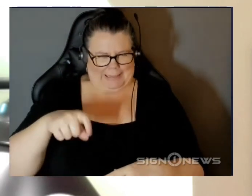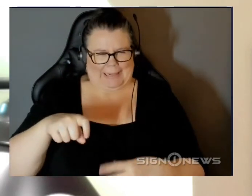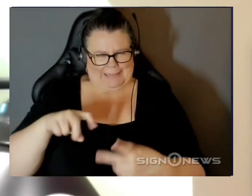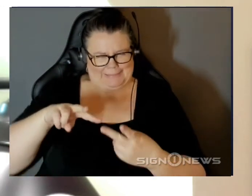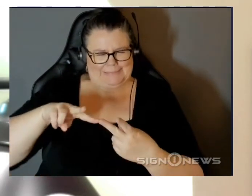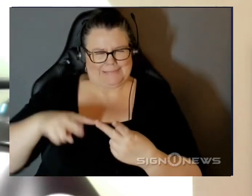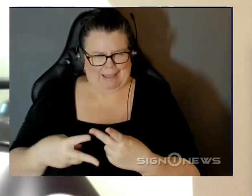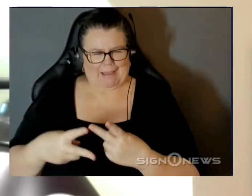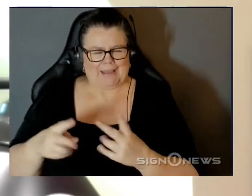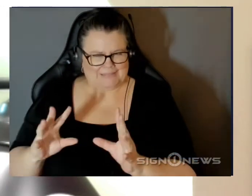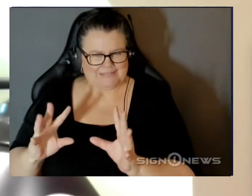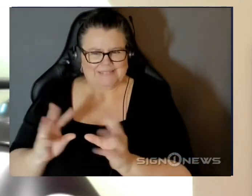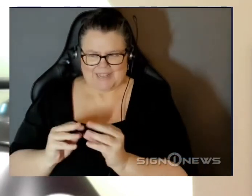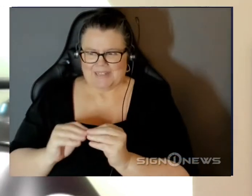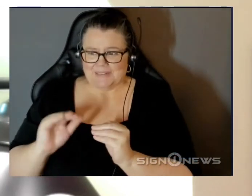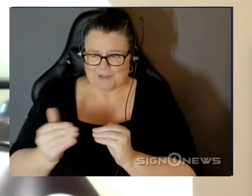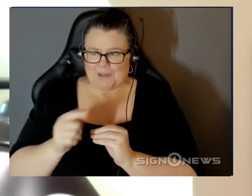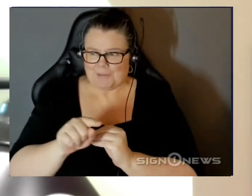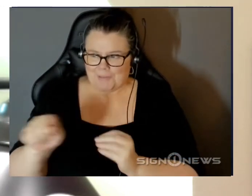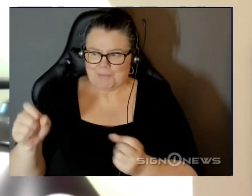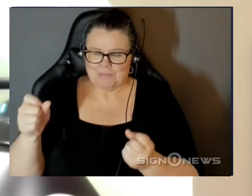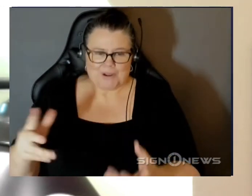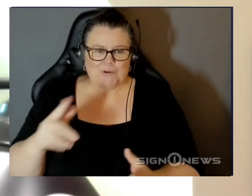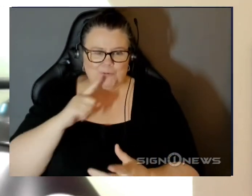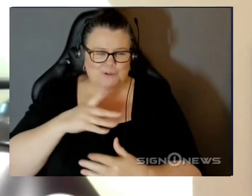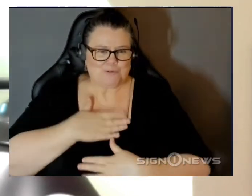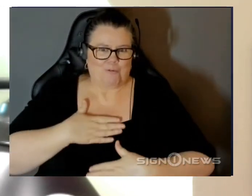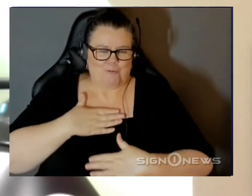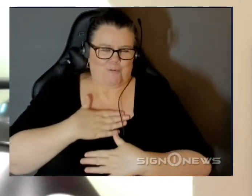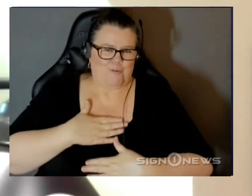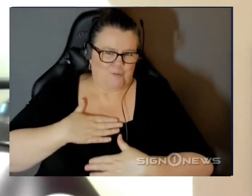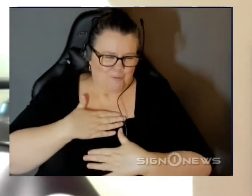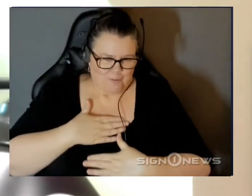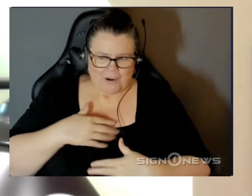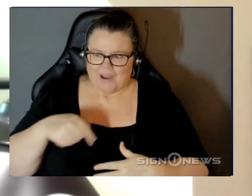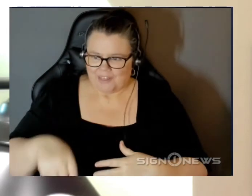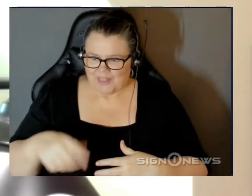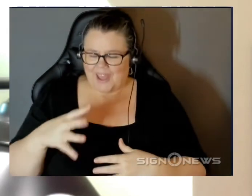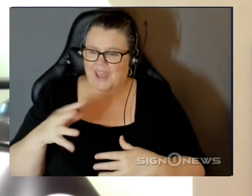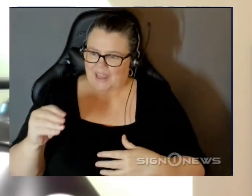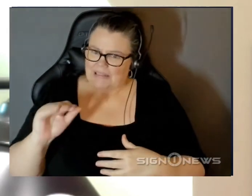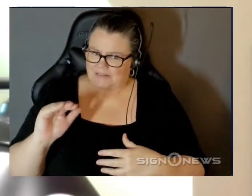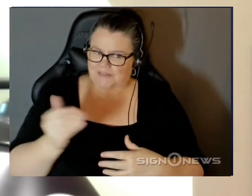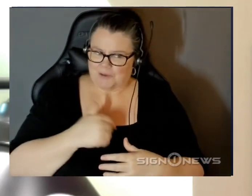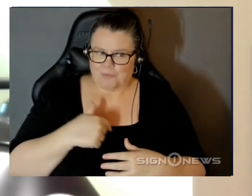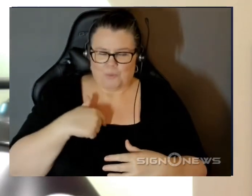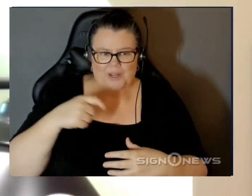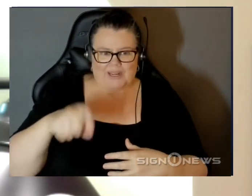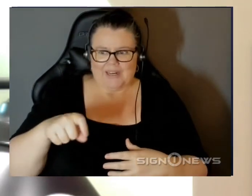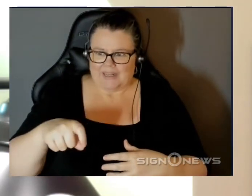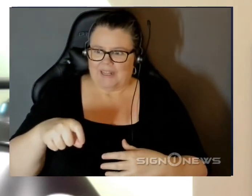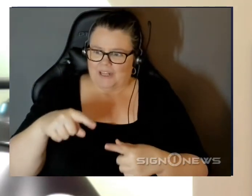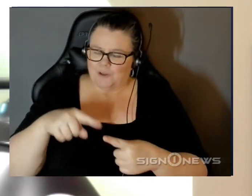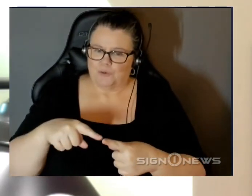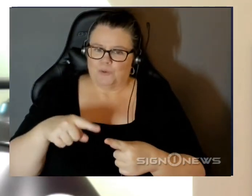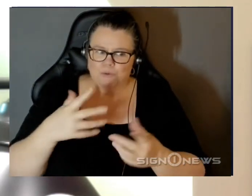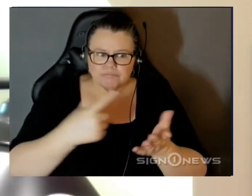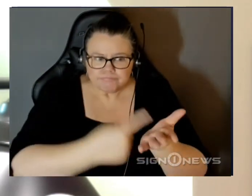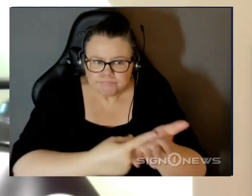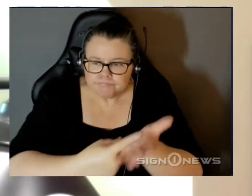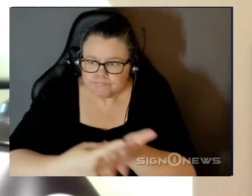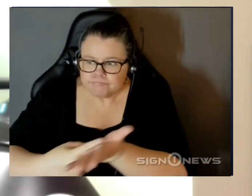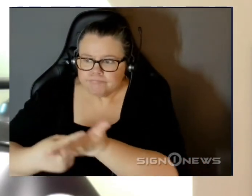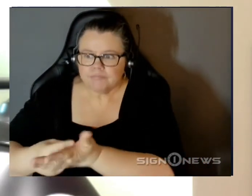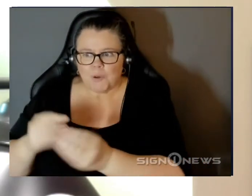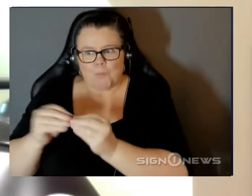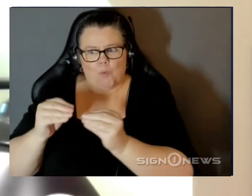People loving this, and seems like there's a lot of need and desire for more information on guardianship and